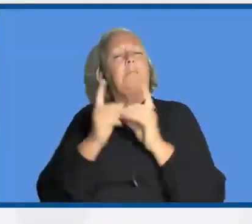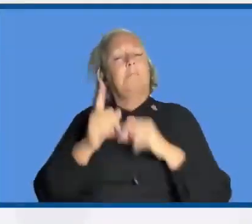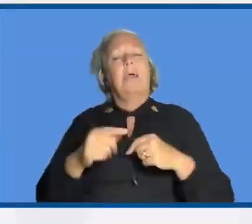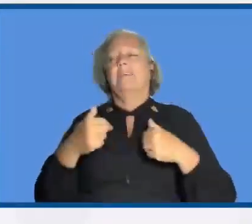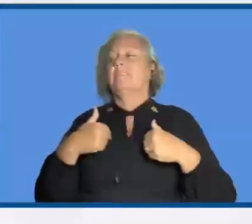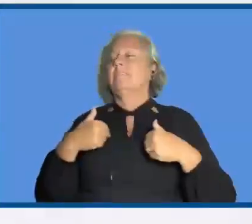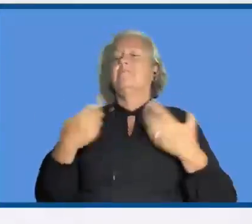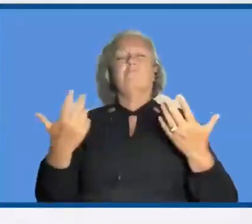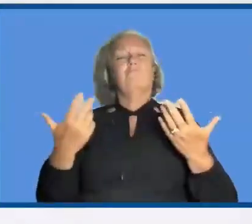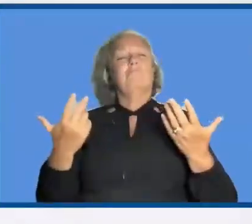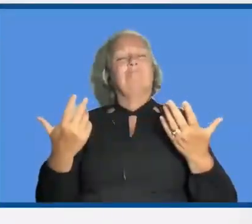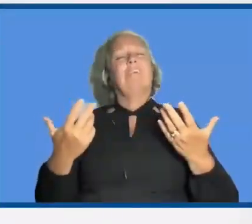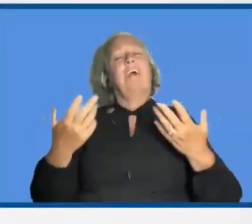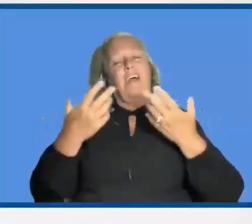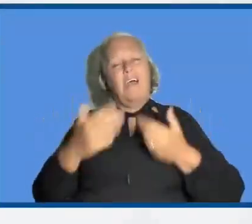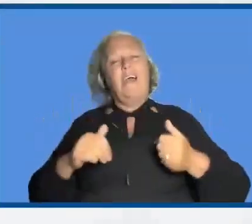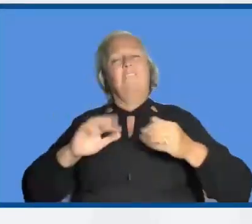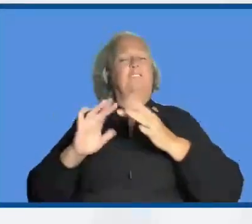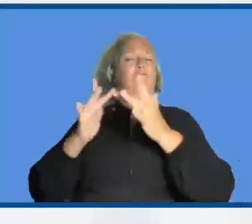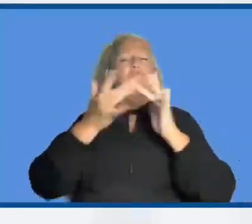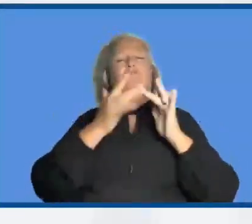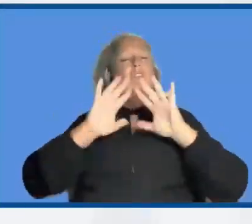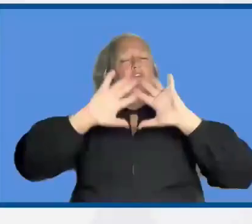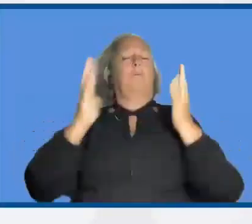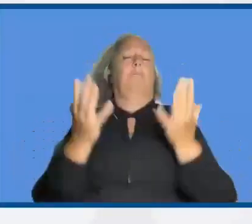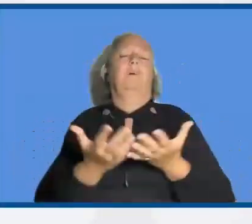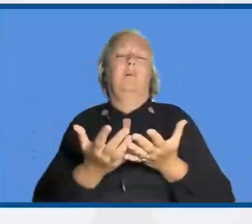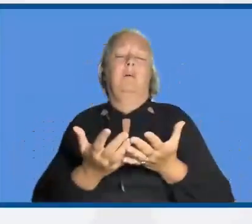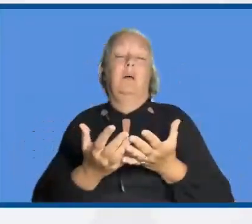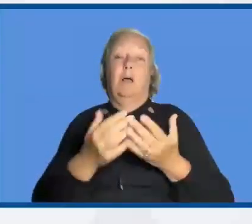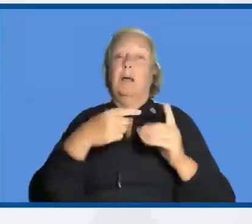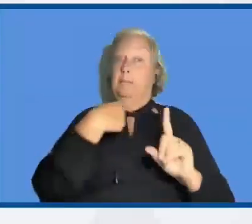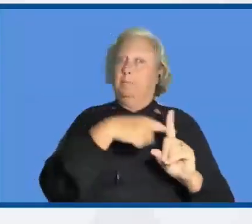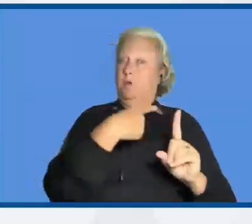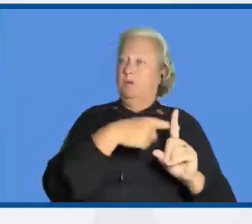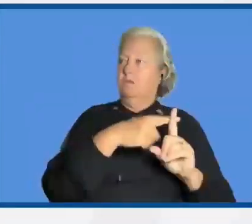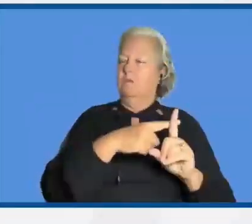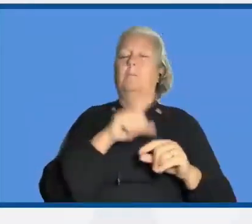globalized society has advantages. But let's not forget that there's